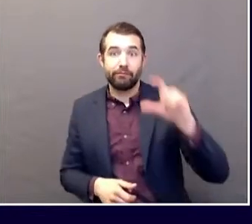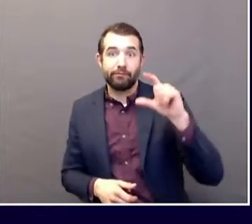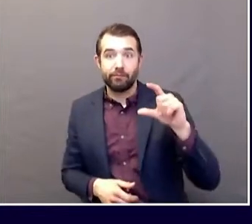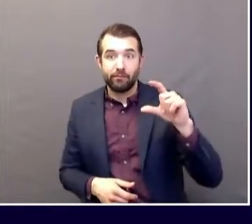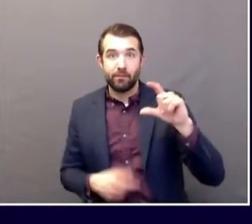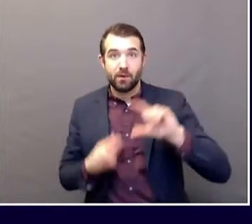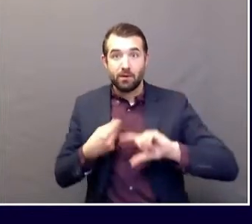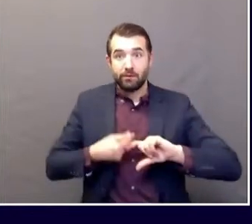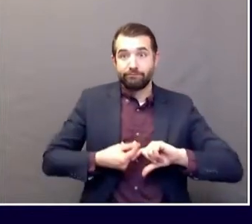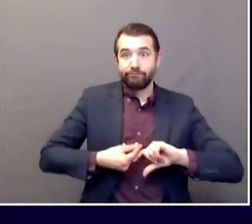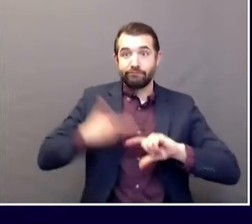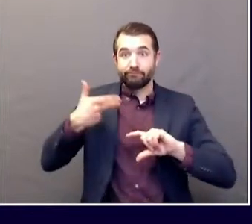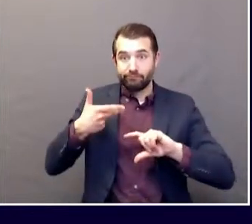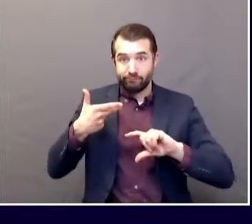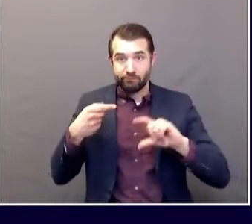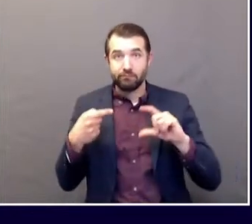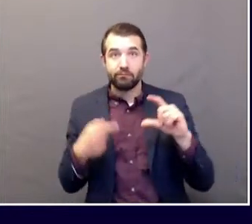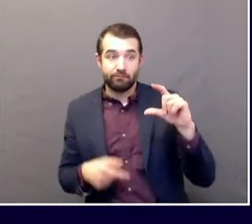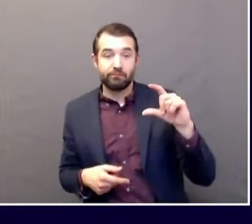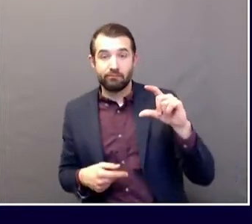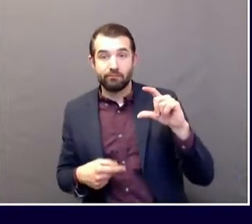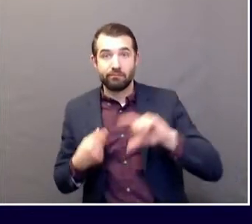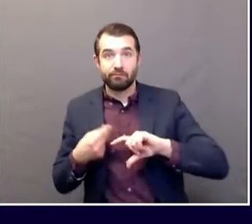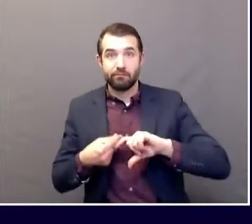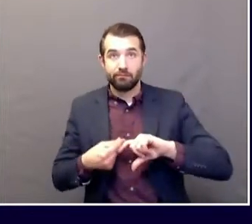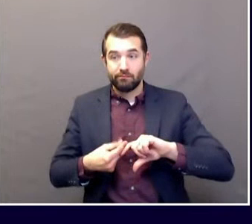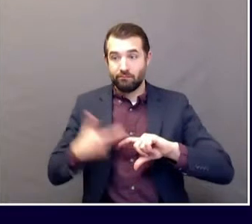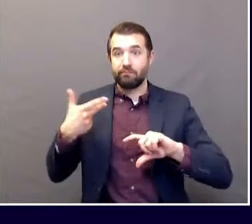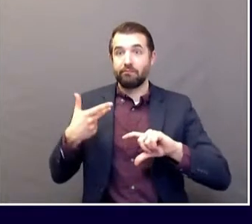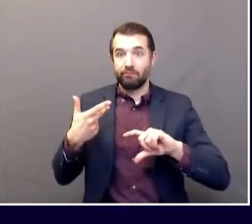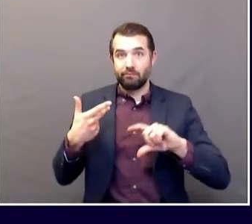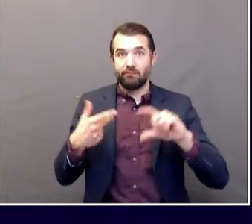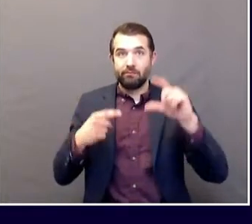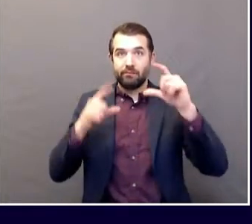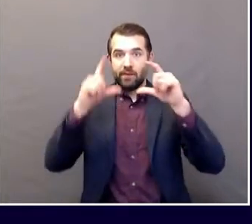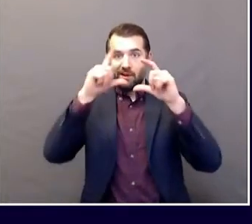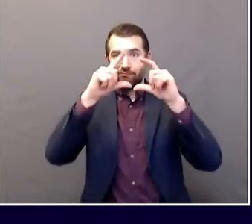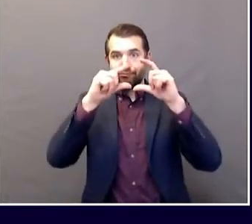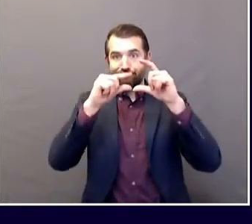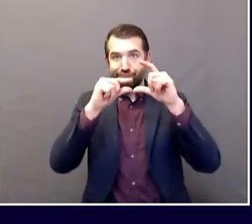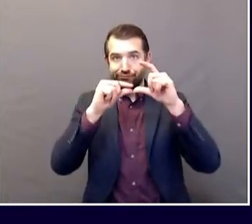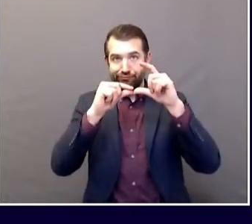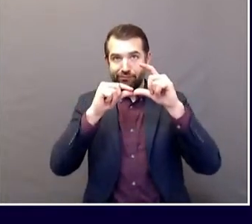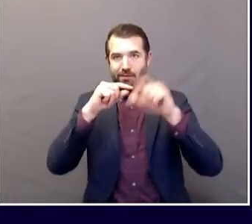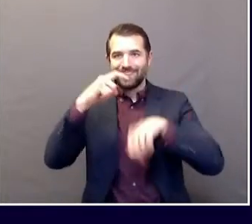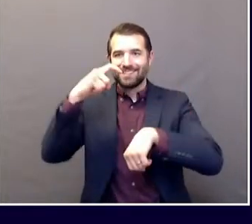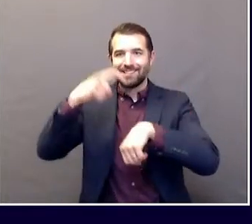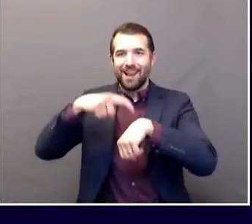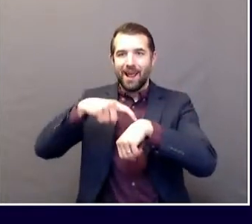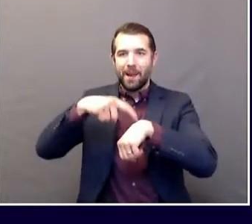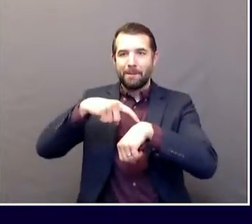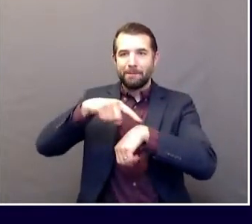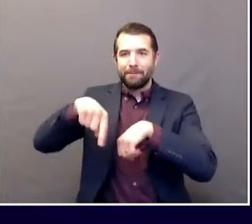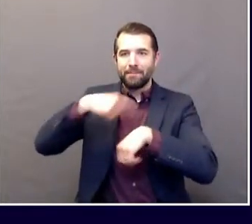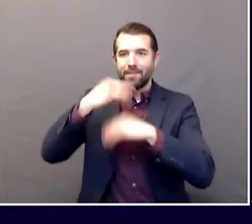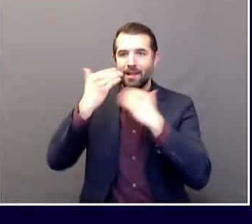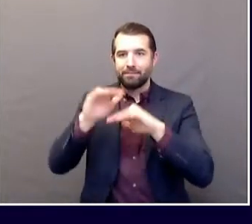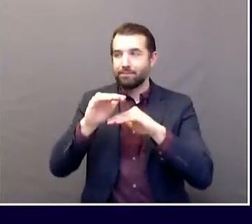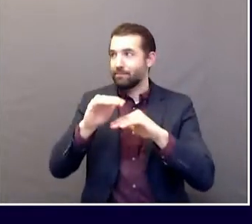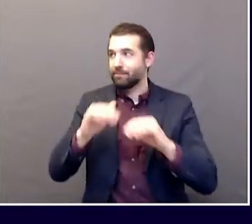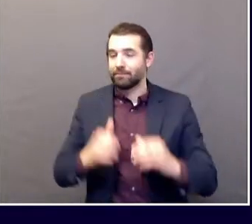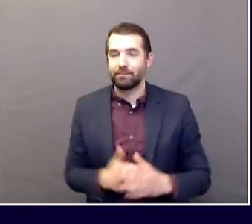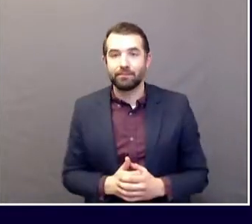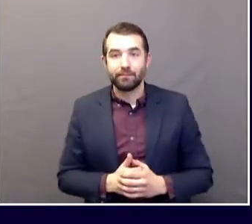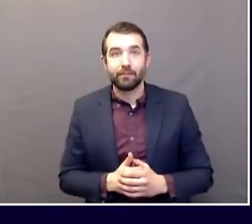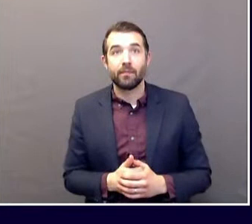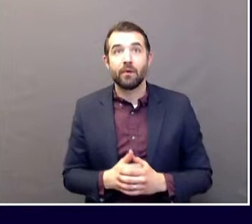or minutes on the clock. That is what a wasted dose is. It has been in some cases interpreted as, well, Maine CDC sent us